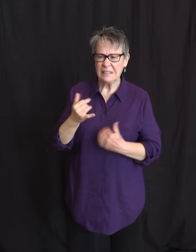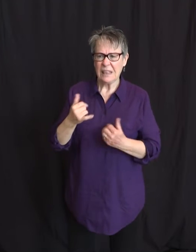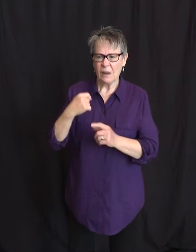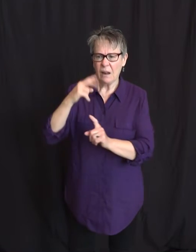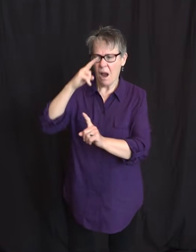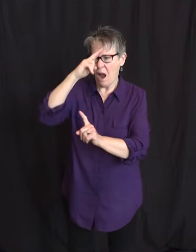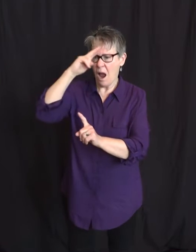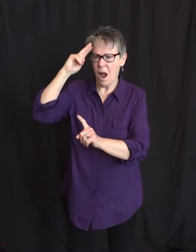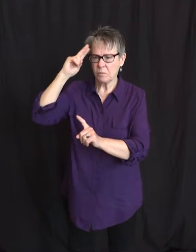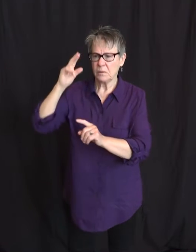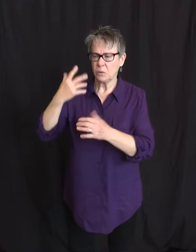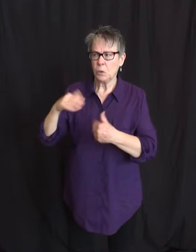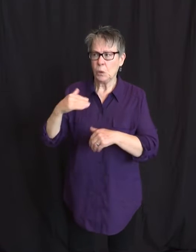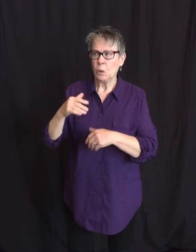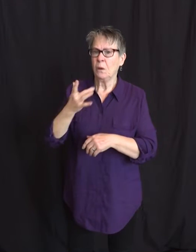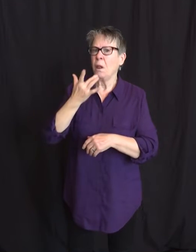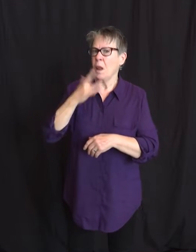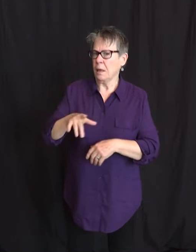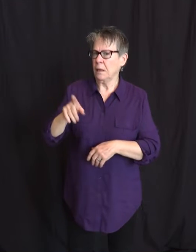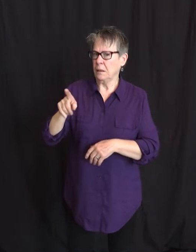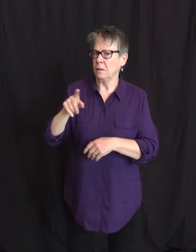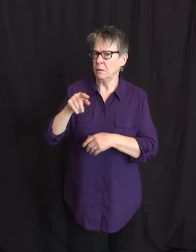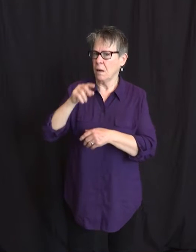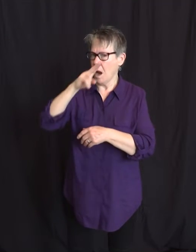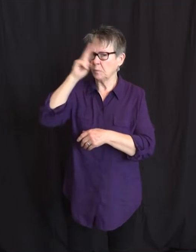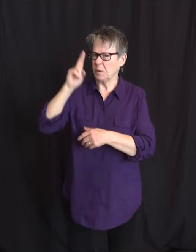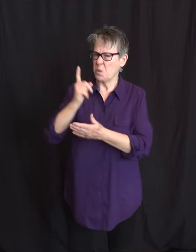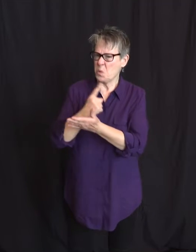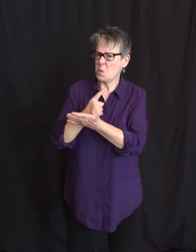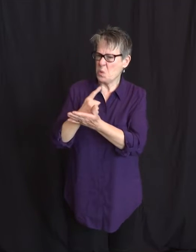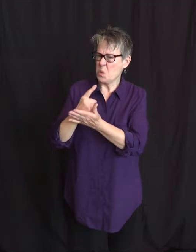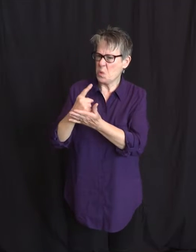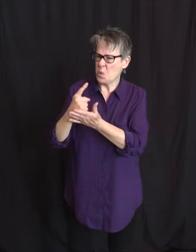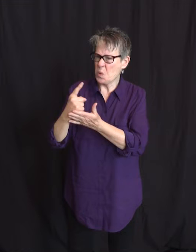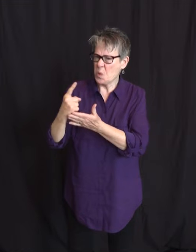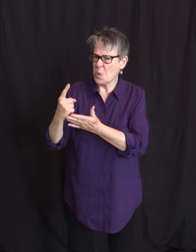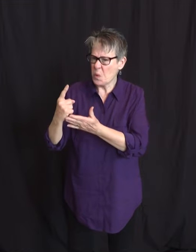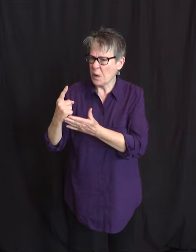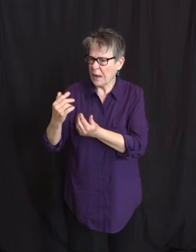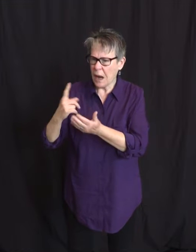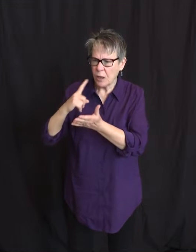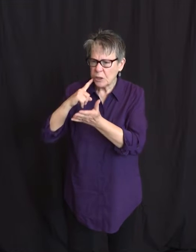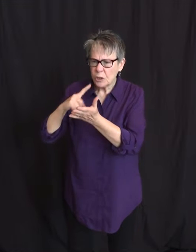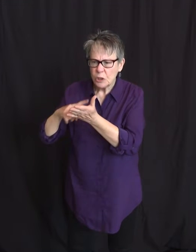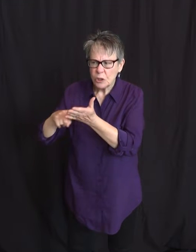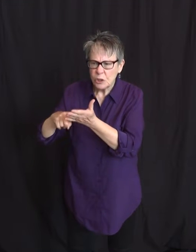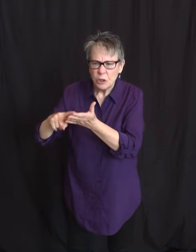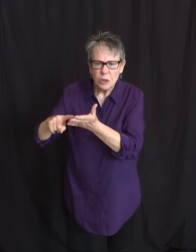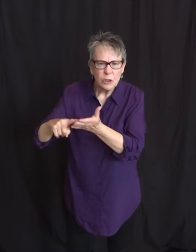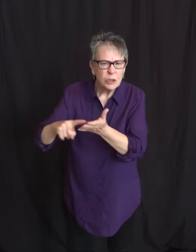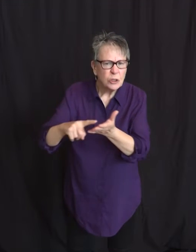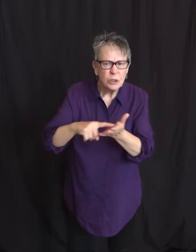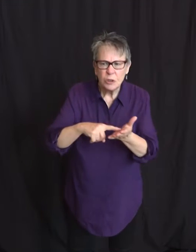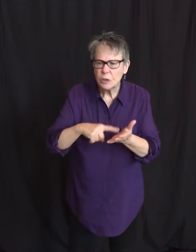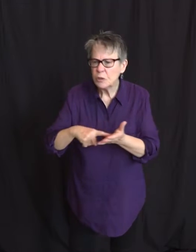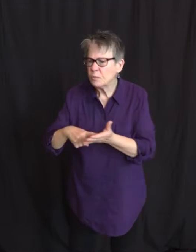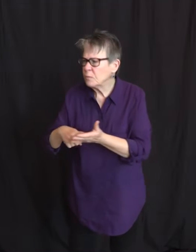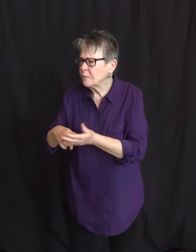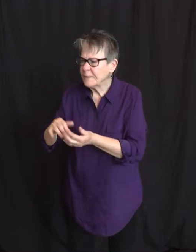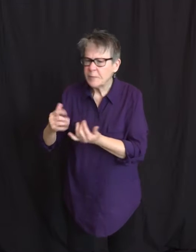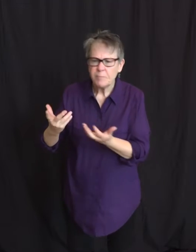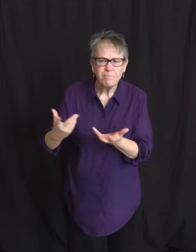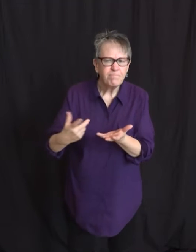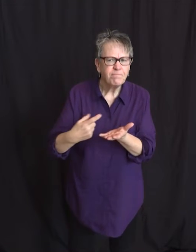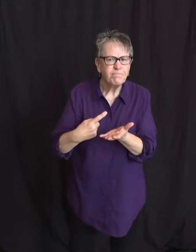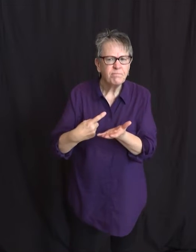lucky. The investigation is ongoing, and the Attorney General and I plan to stream live tomorrow morning from the Rock the